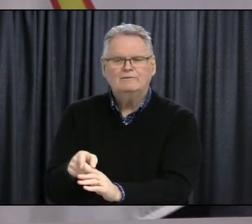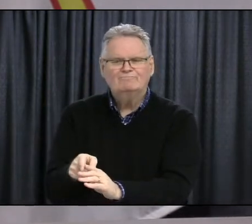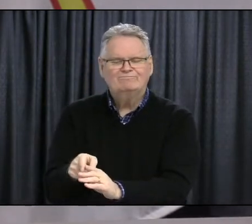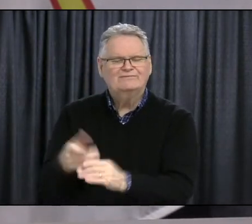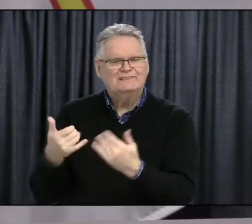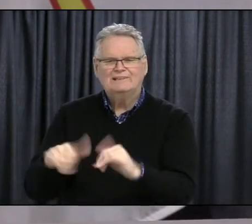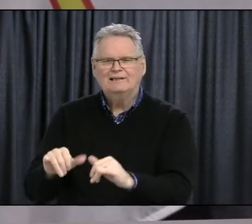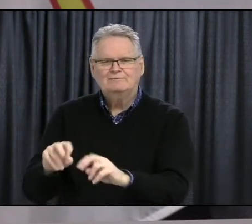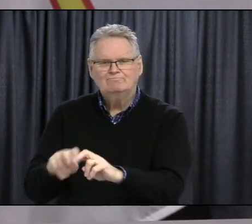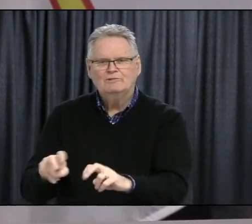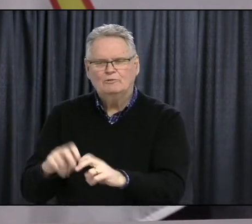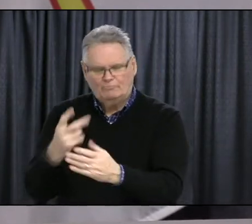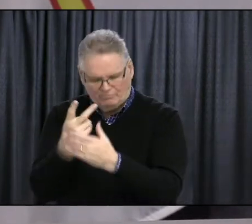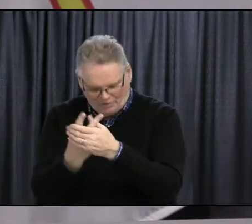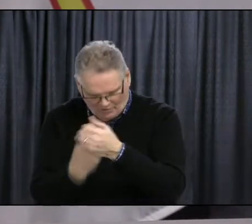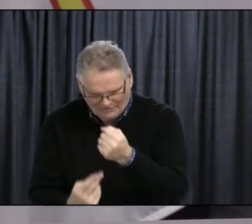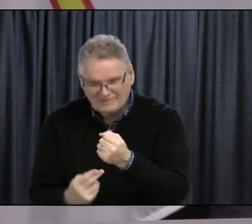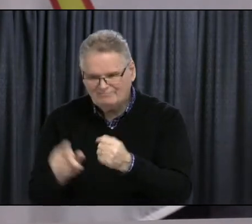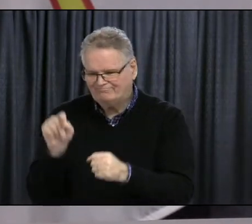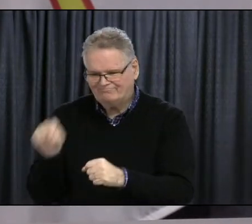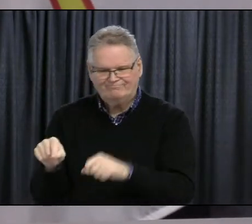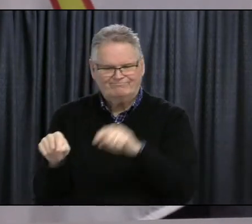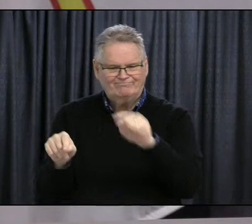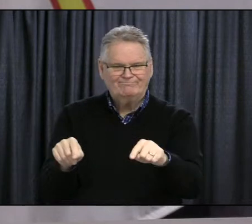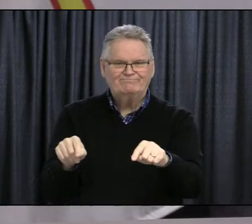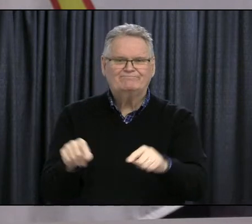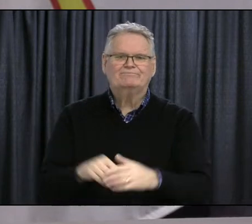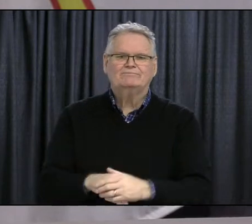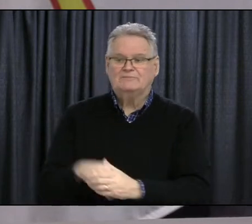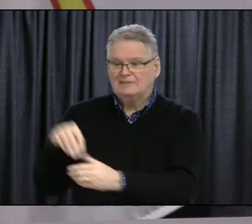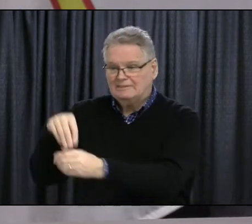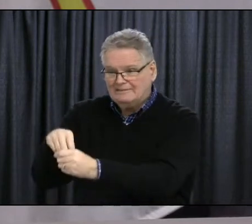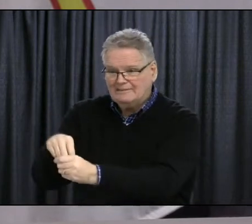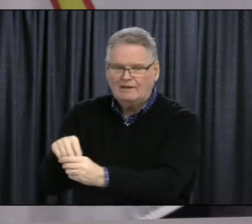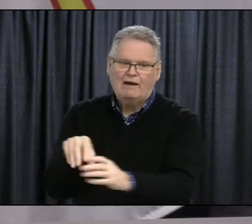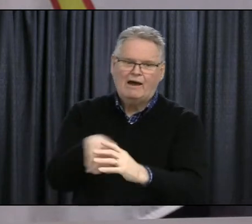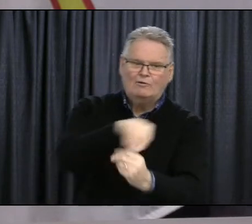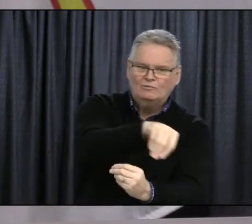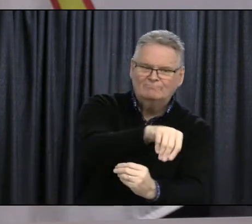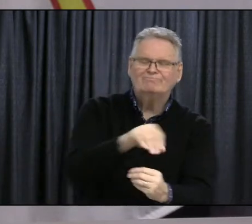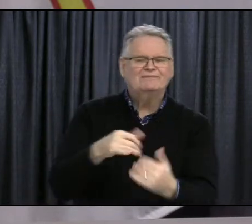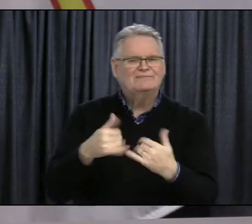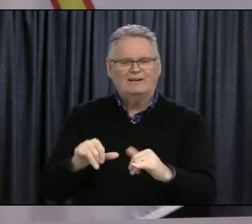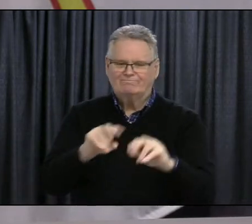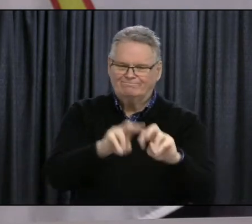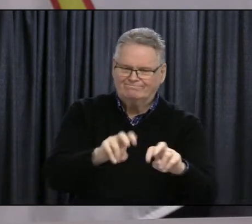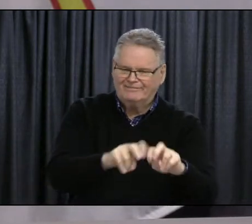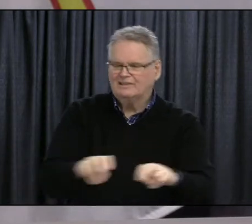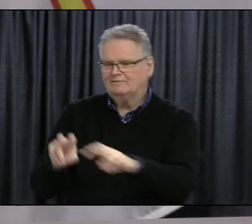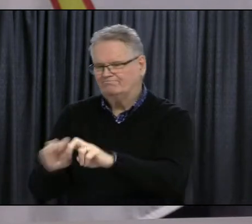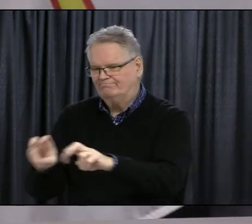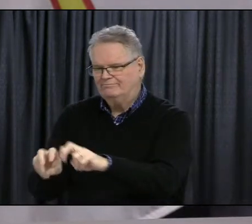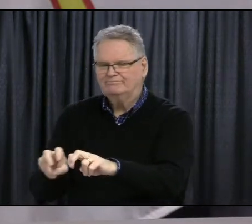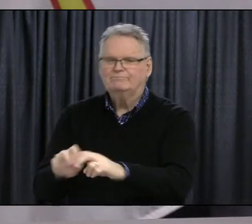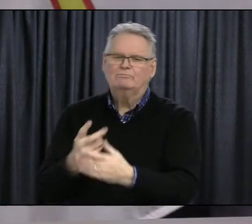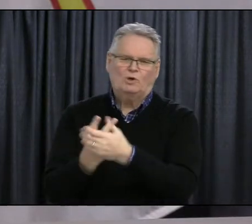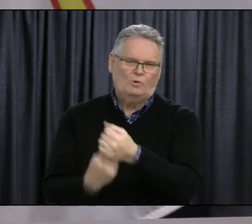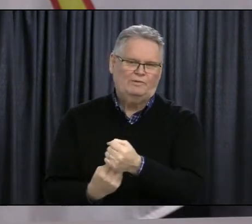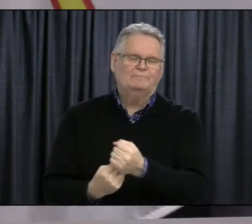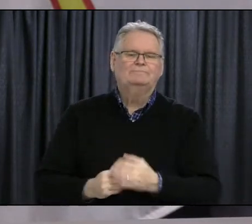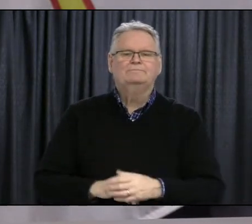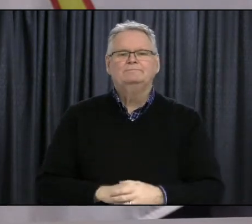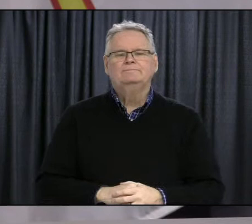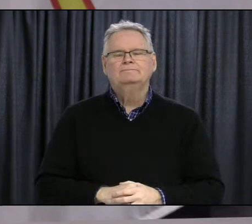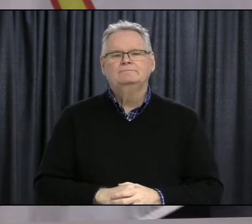there's 2 directions for contact tracing. There's contact tracing that happens to prevent forward spread, but then there's that backward